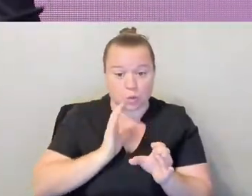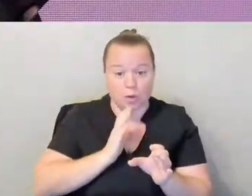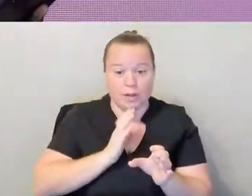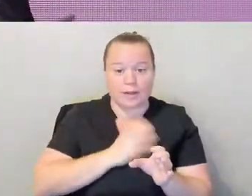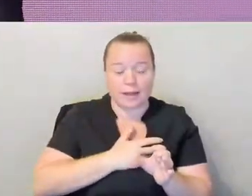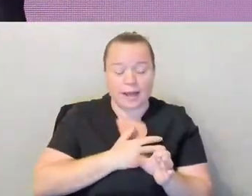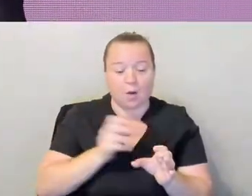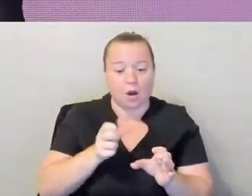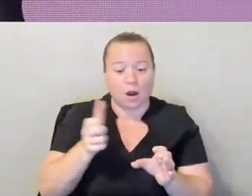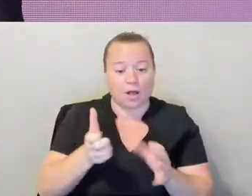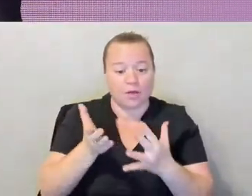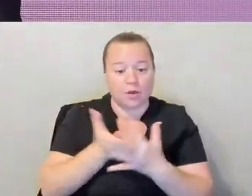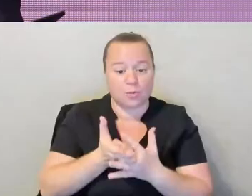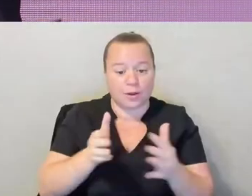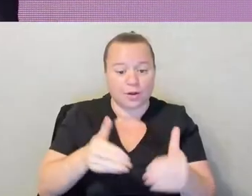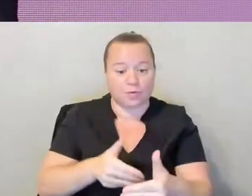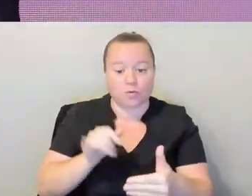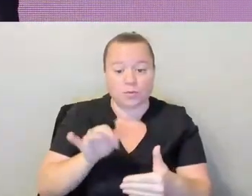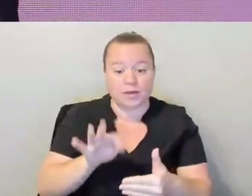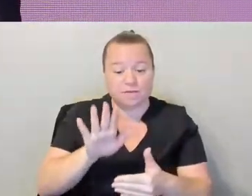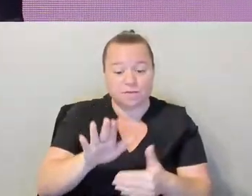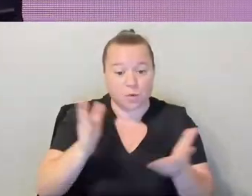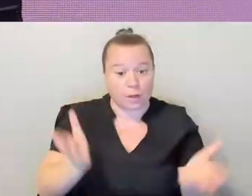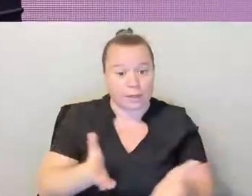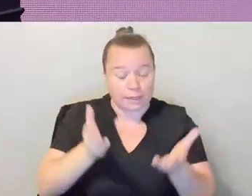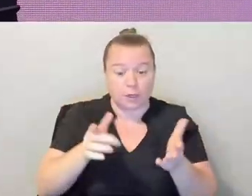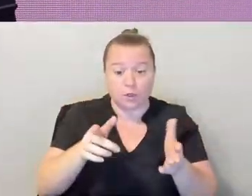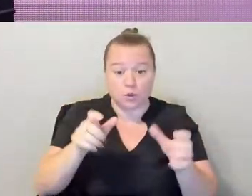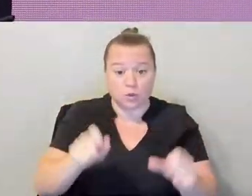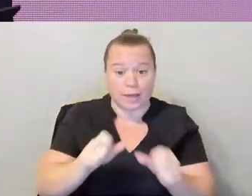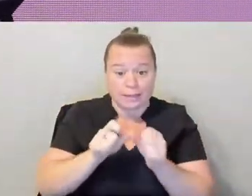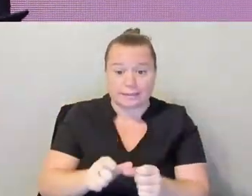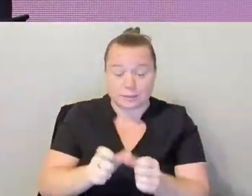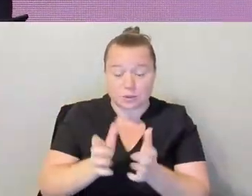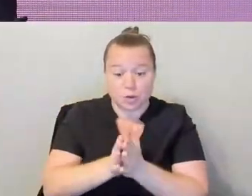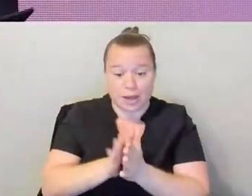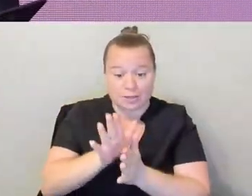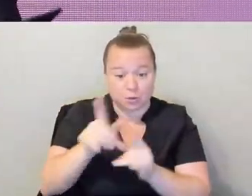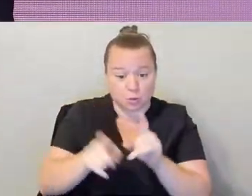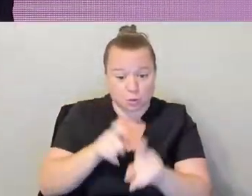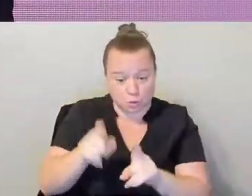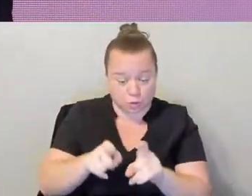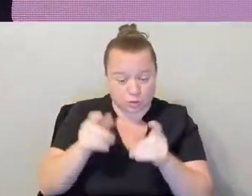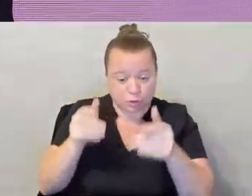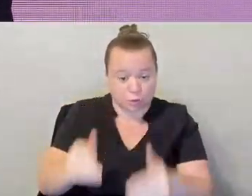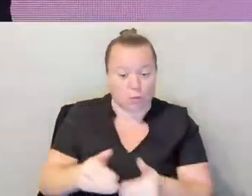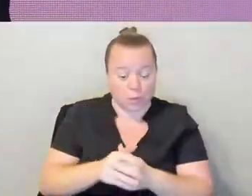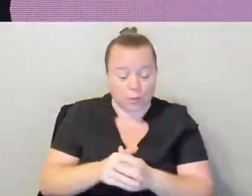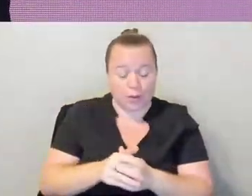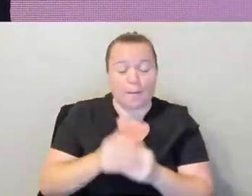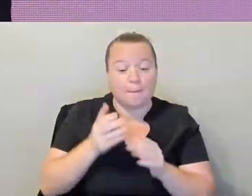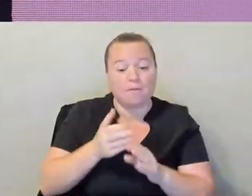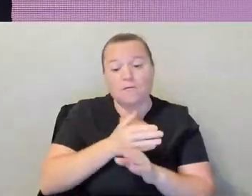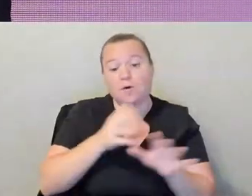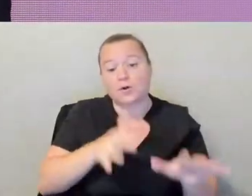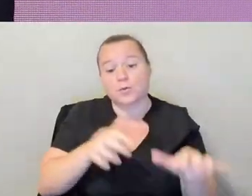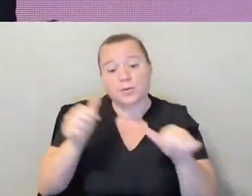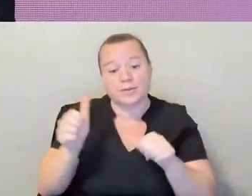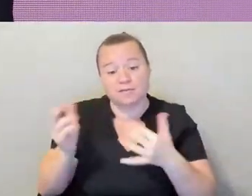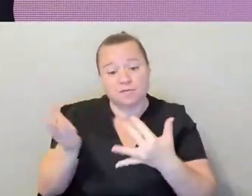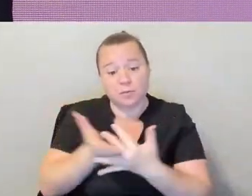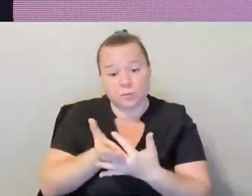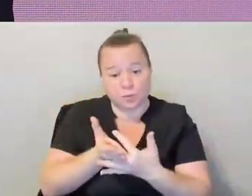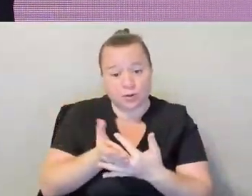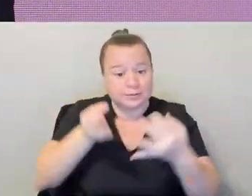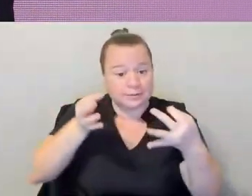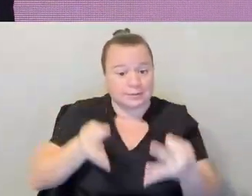sessions. If you're on the platform, you can continue to start asking your questions. I encourage you, before you head off to the break, to